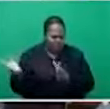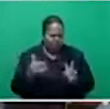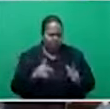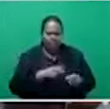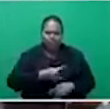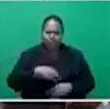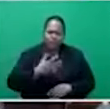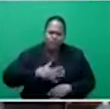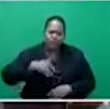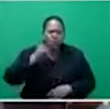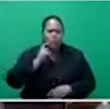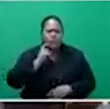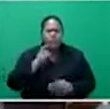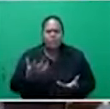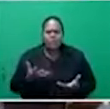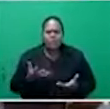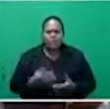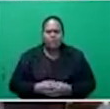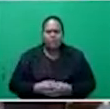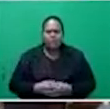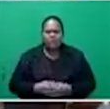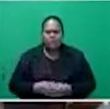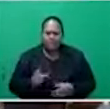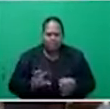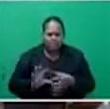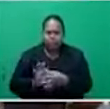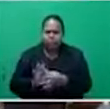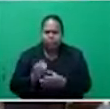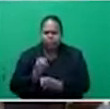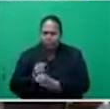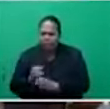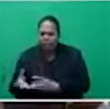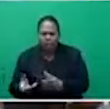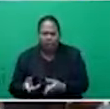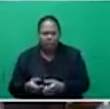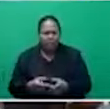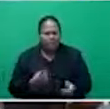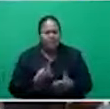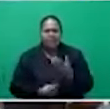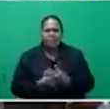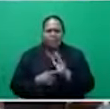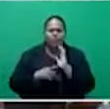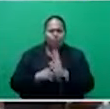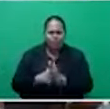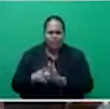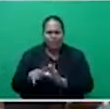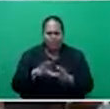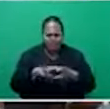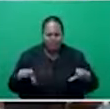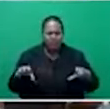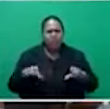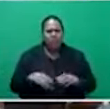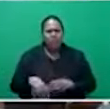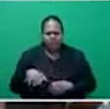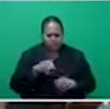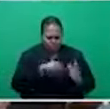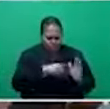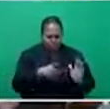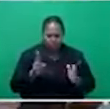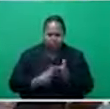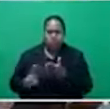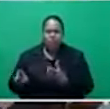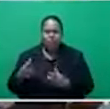want water now. You're getting illegal connections. Pressure on the infrastructure in the Suvarnasori corridor. They don't talk to you about that.